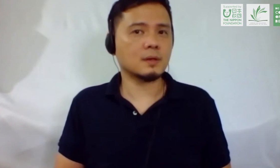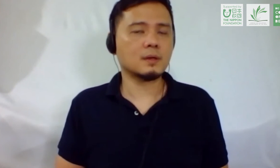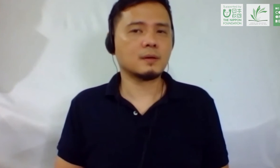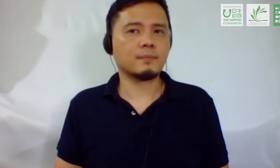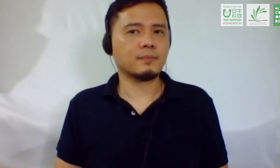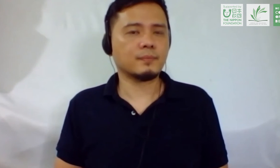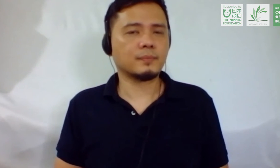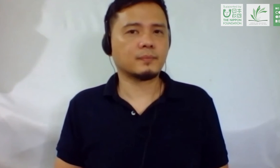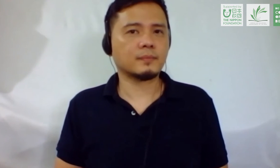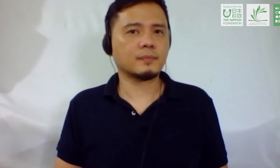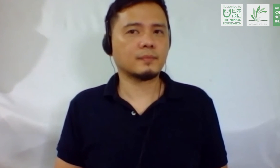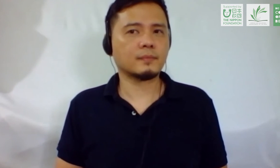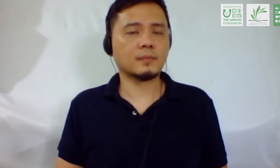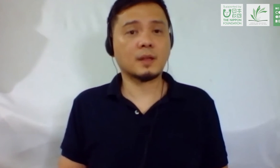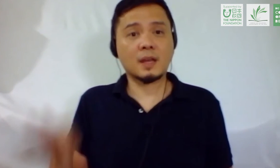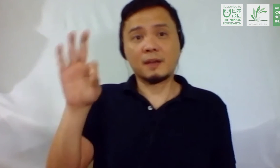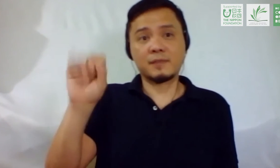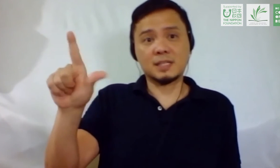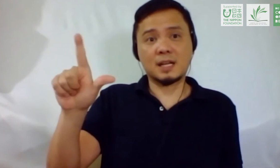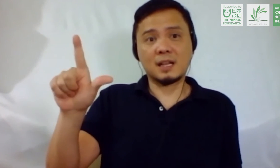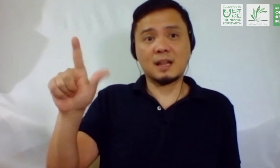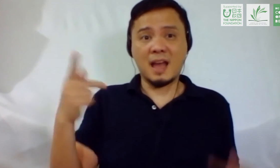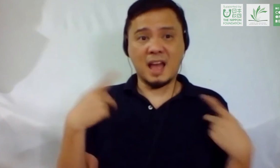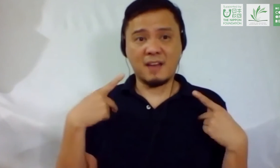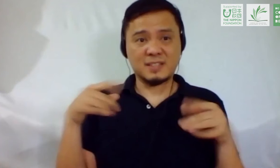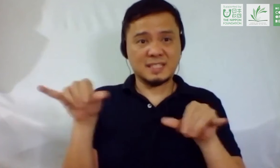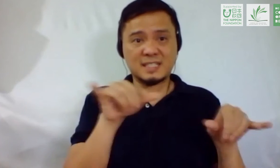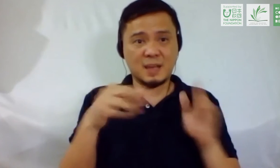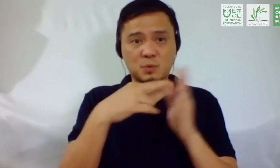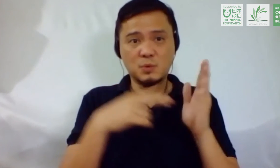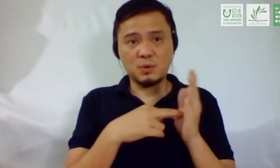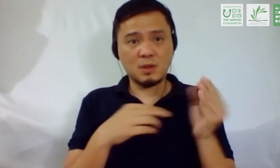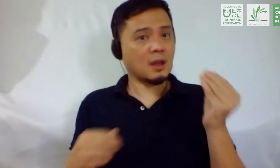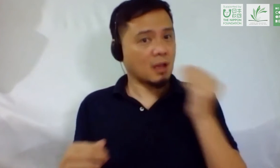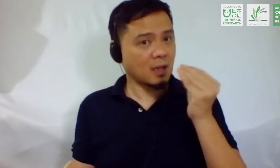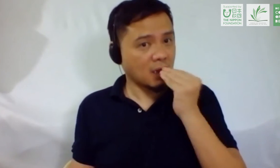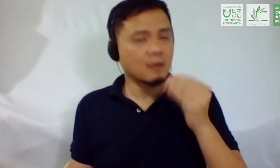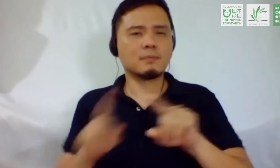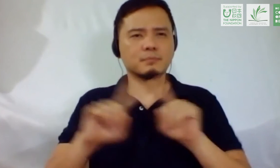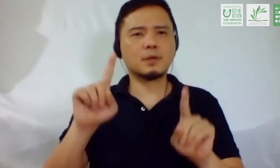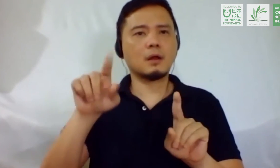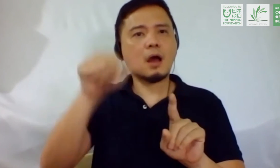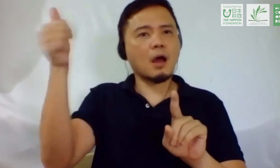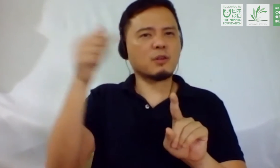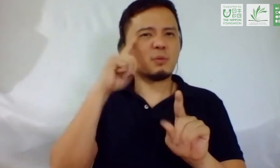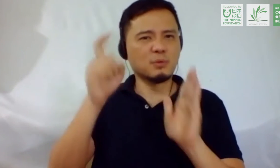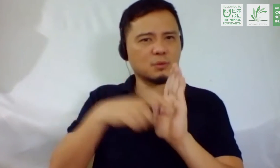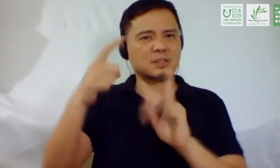Okay, I'm not saying that Filipino sign language has that, but some sign languages do. So it's